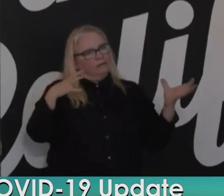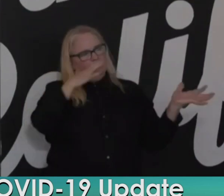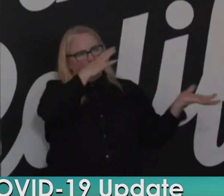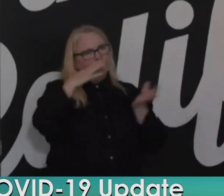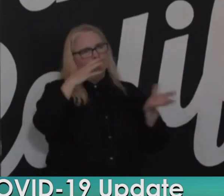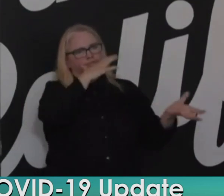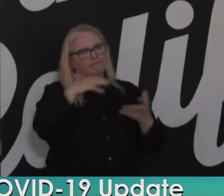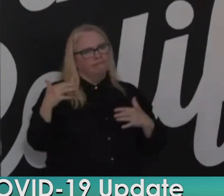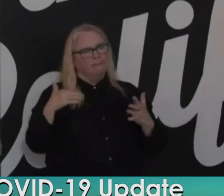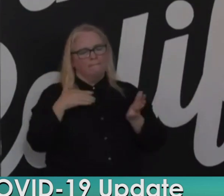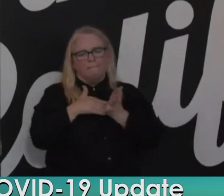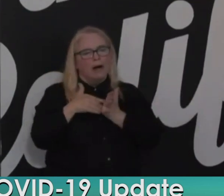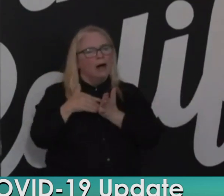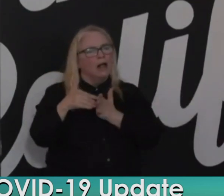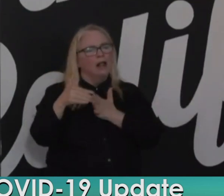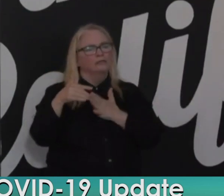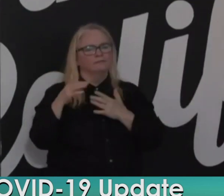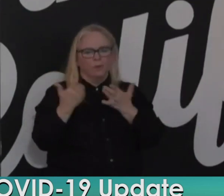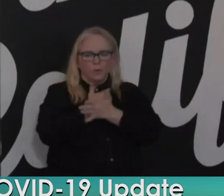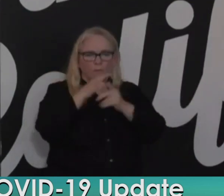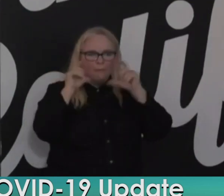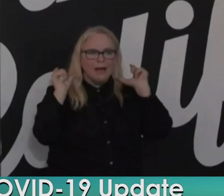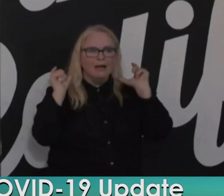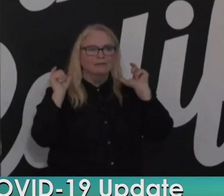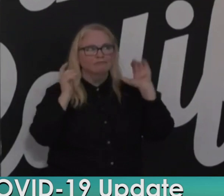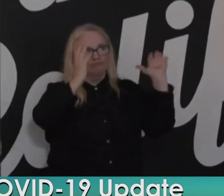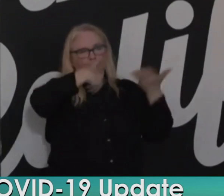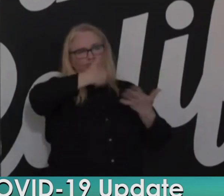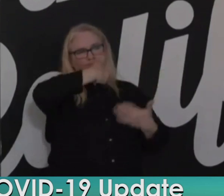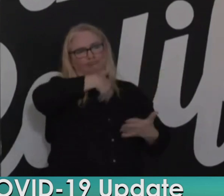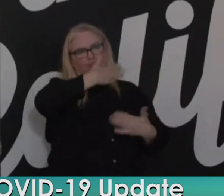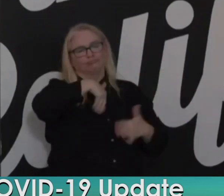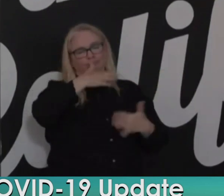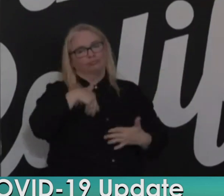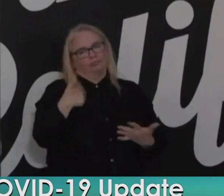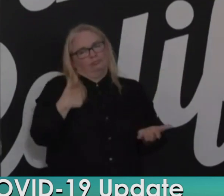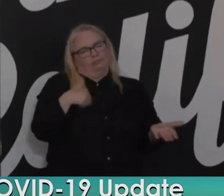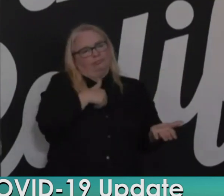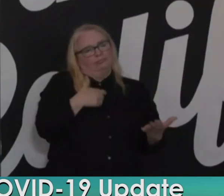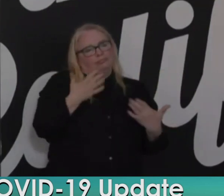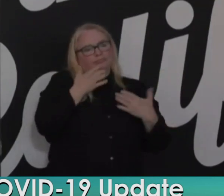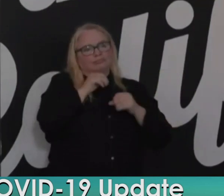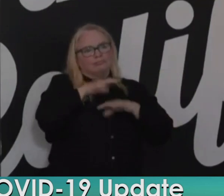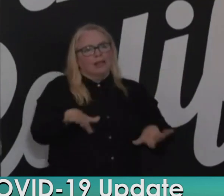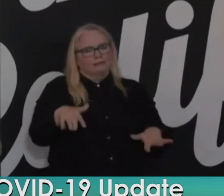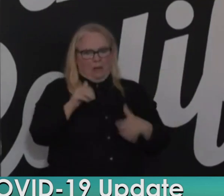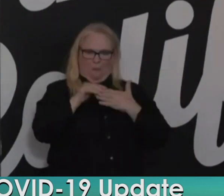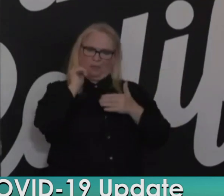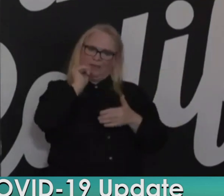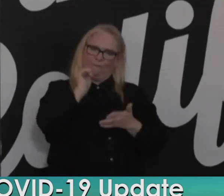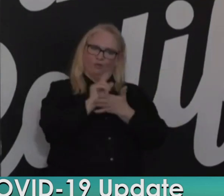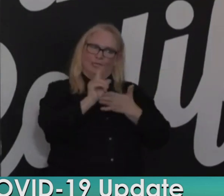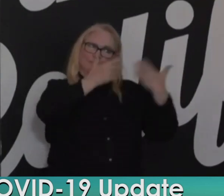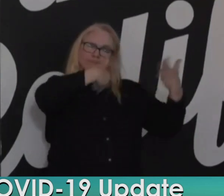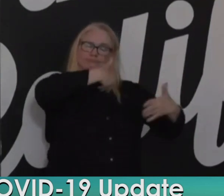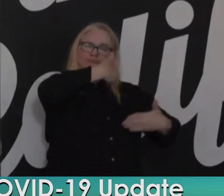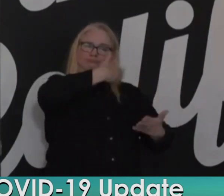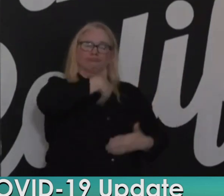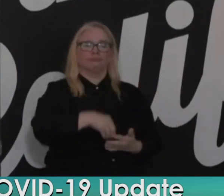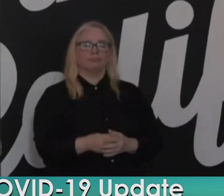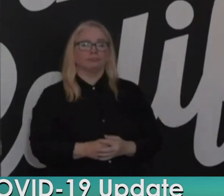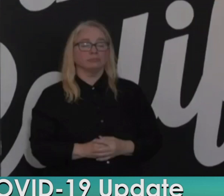of new masks that are now coming in almost on a weekly basis. Let me be specific. We've been able to distribute